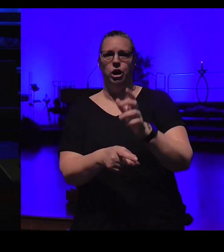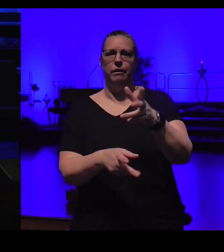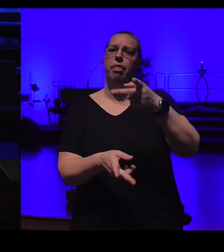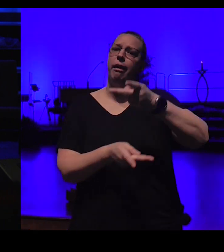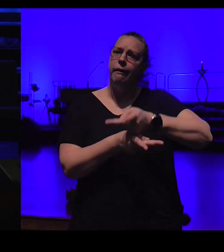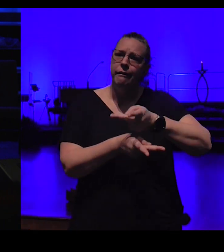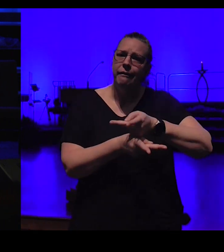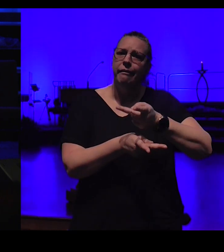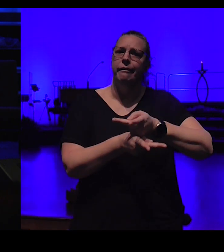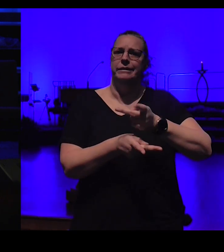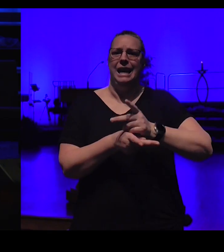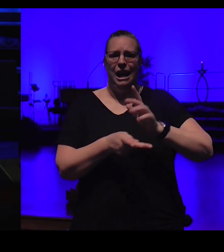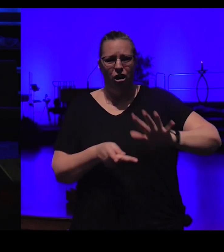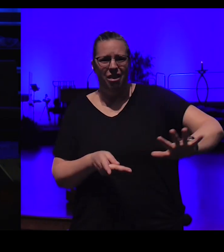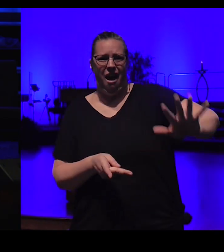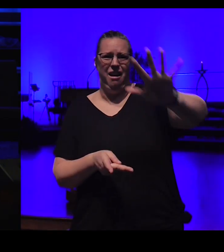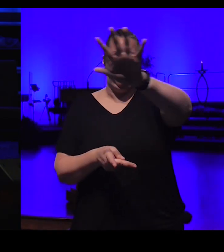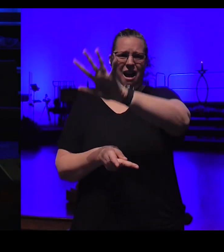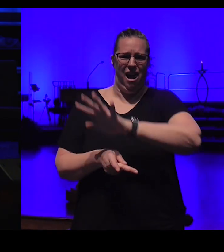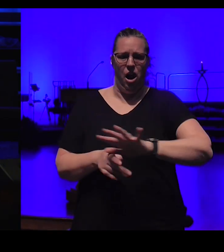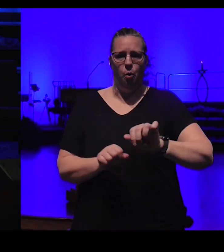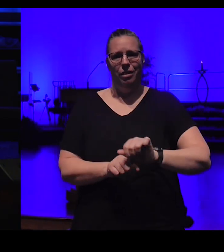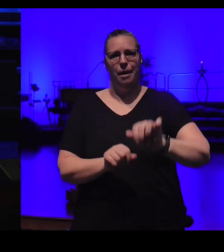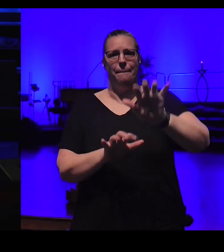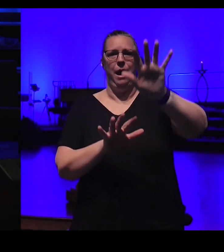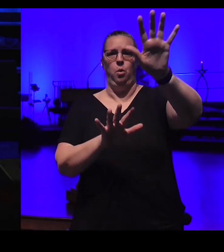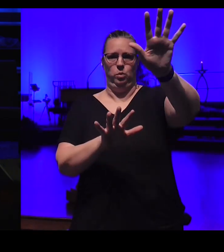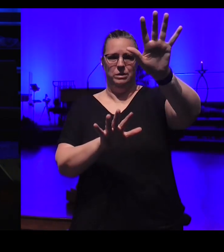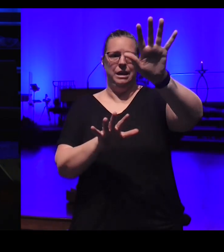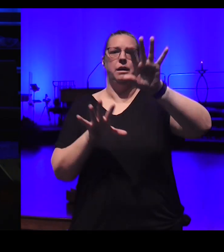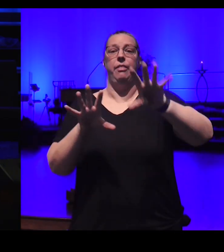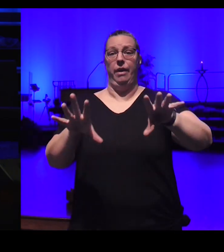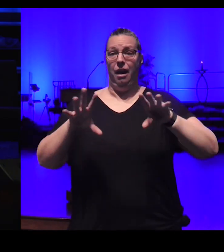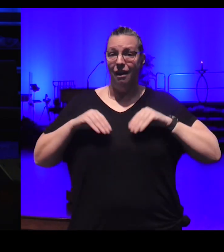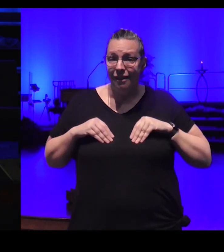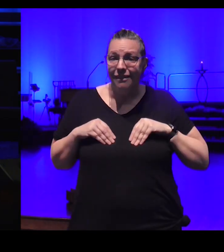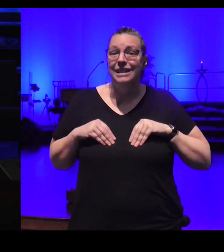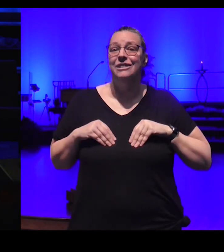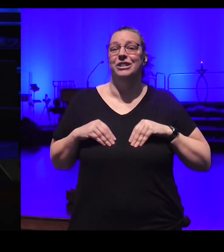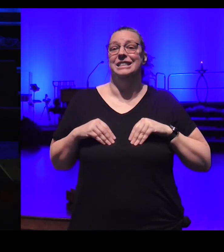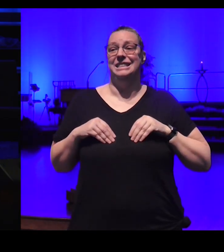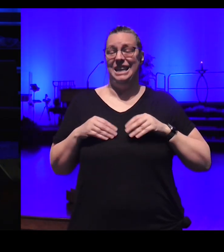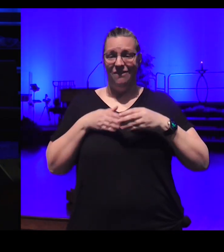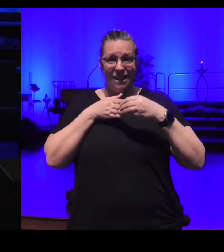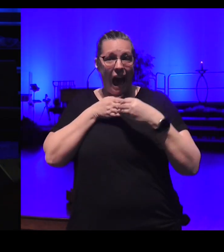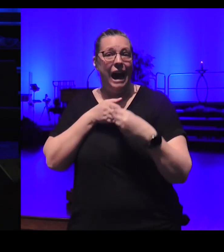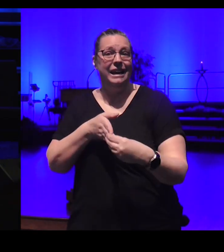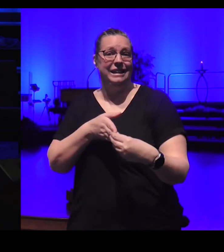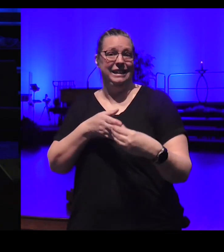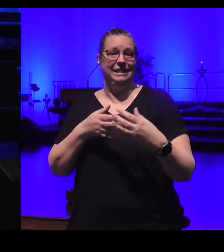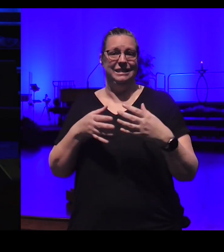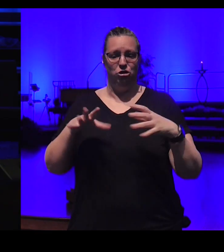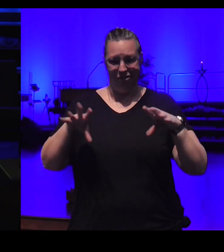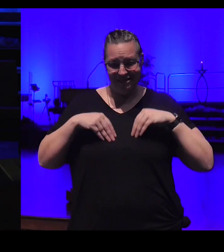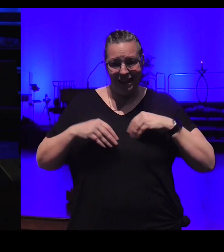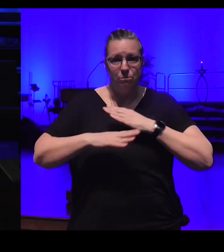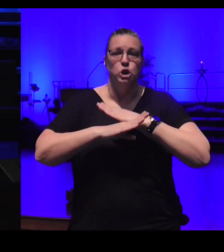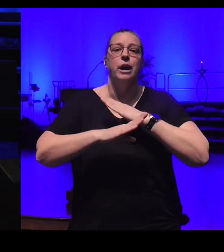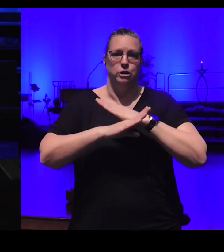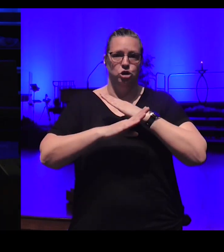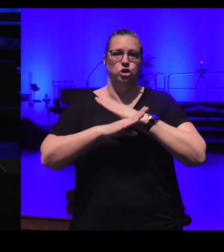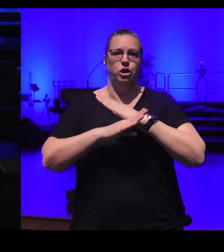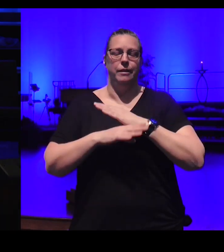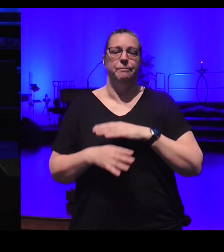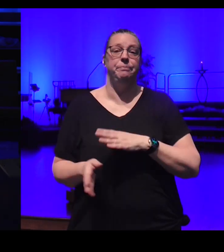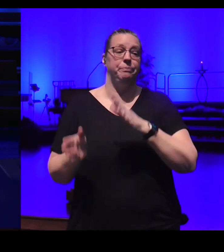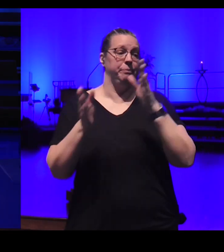that relationship with the holy mountain, to receive its guidance, to receive its protection.